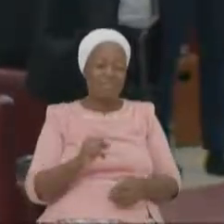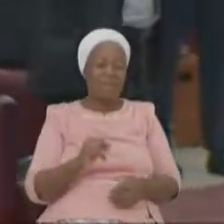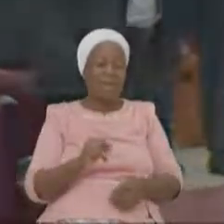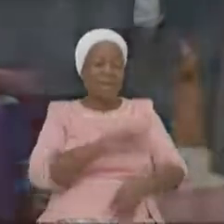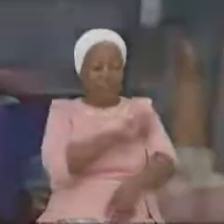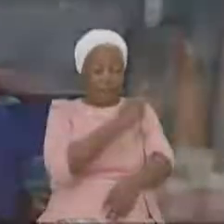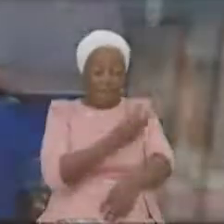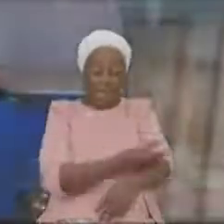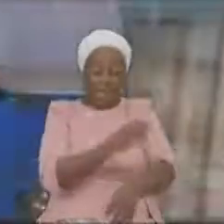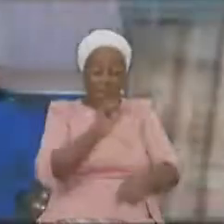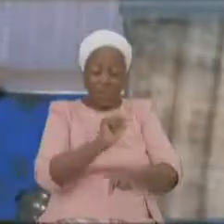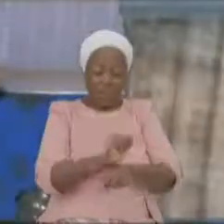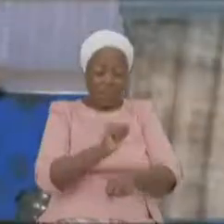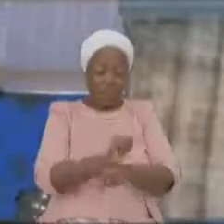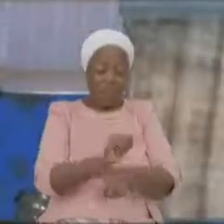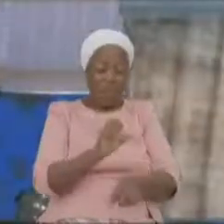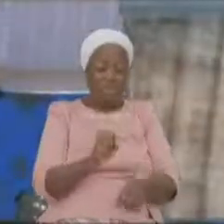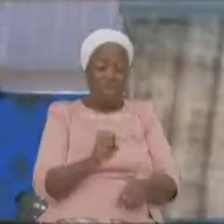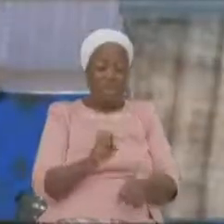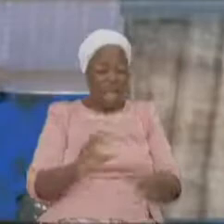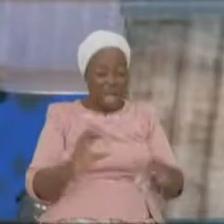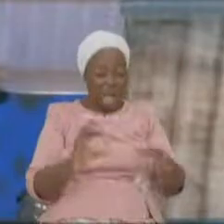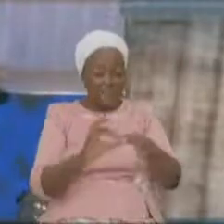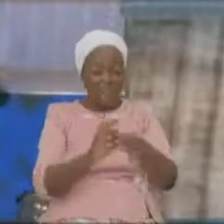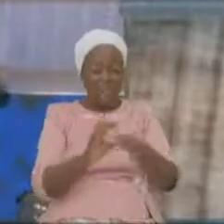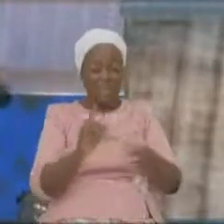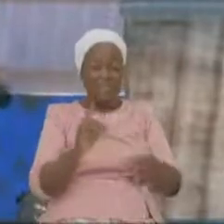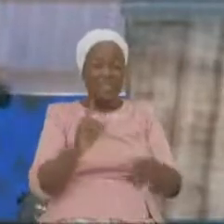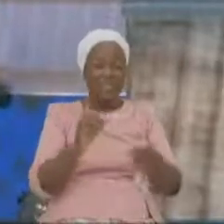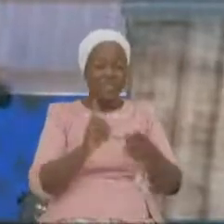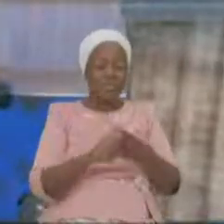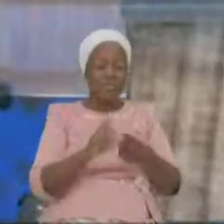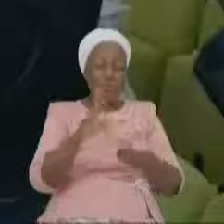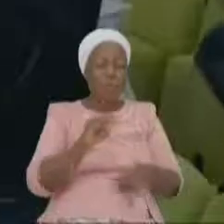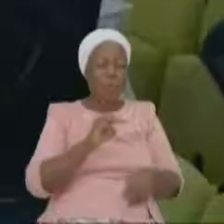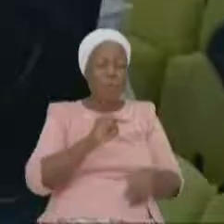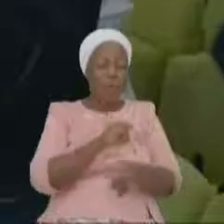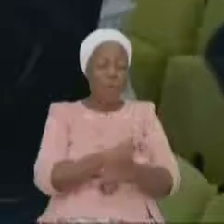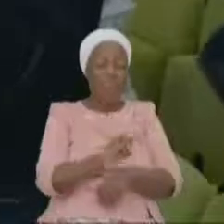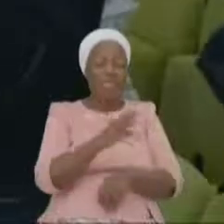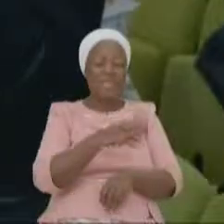Mighty works attached to your ministry.